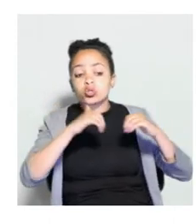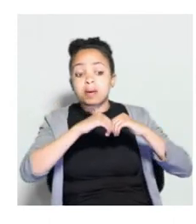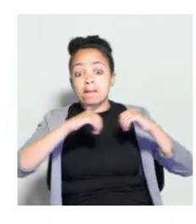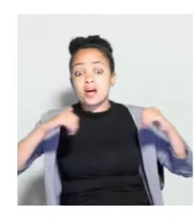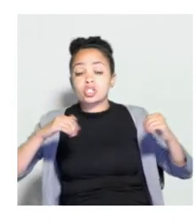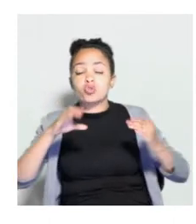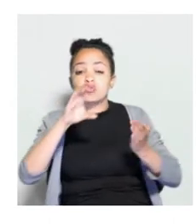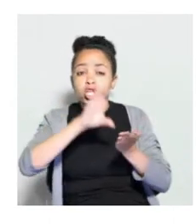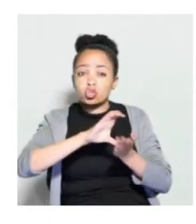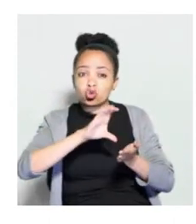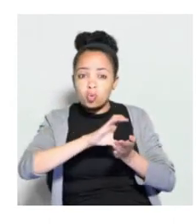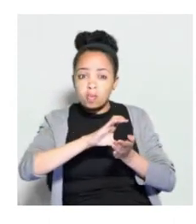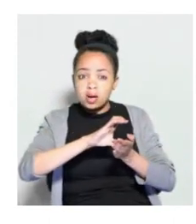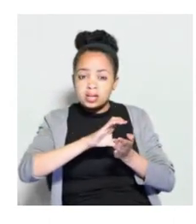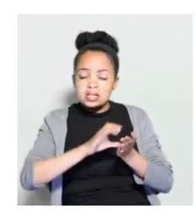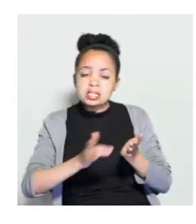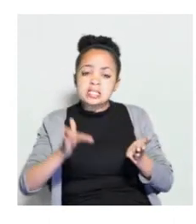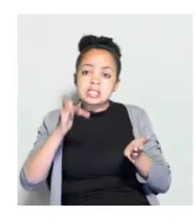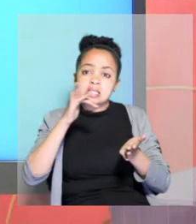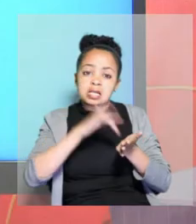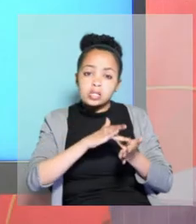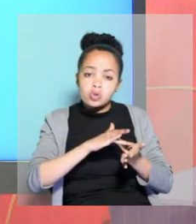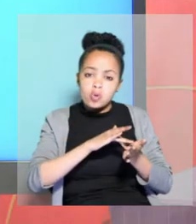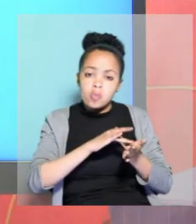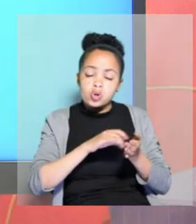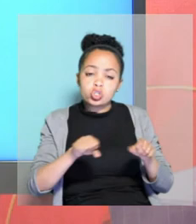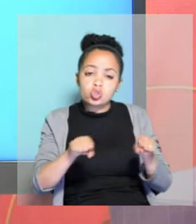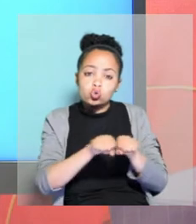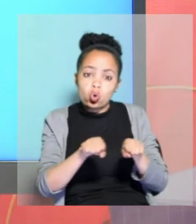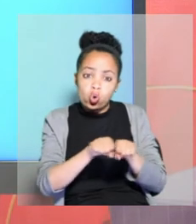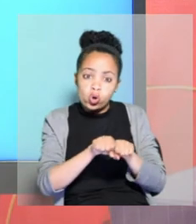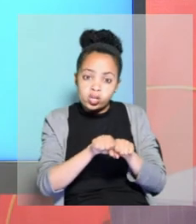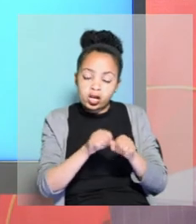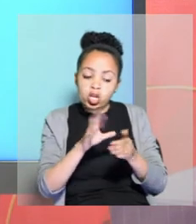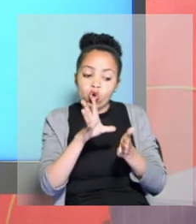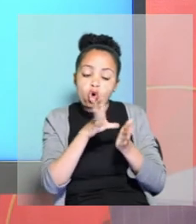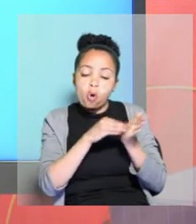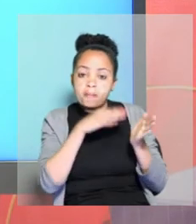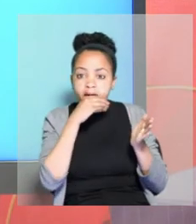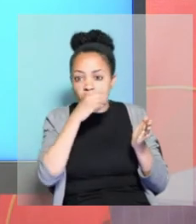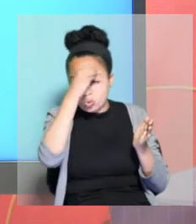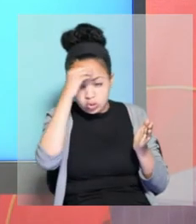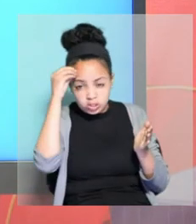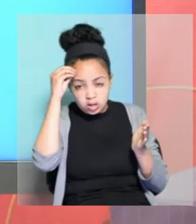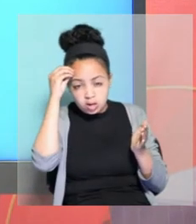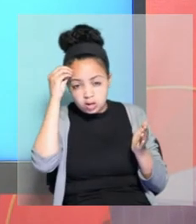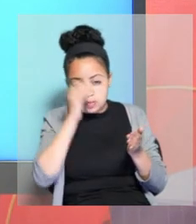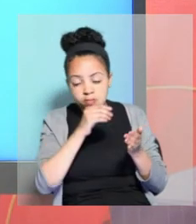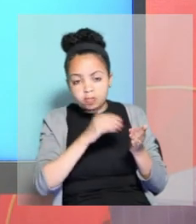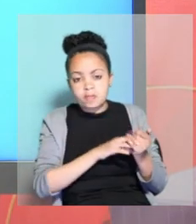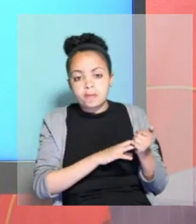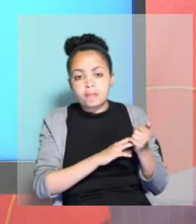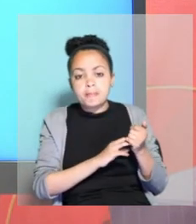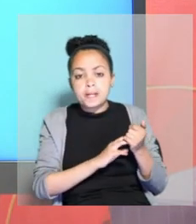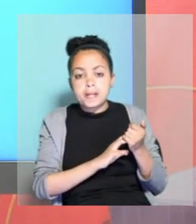centromere is still centromere joining the homologous pair copying the original one